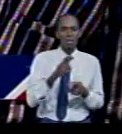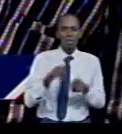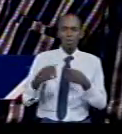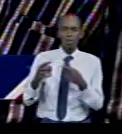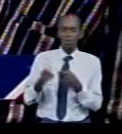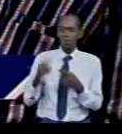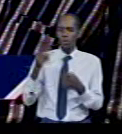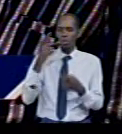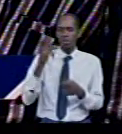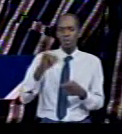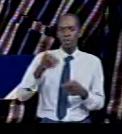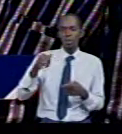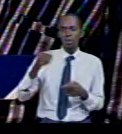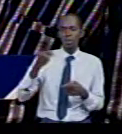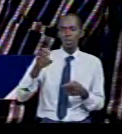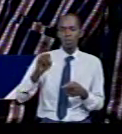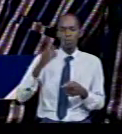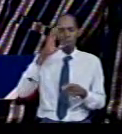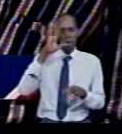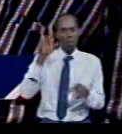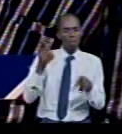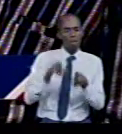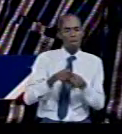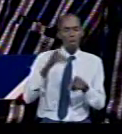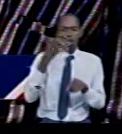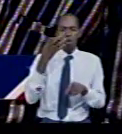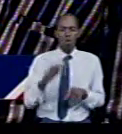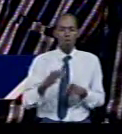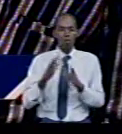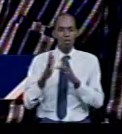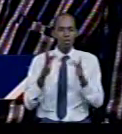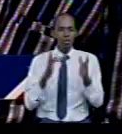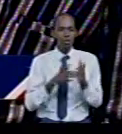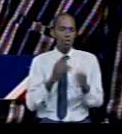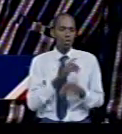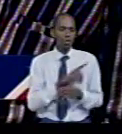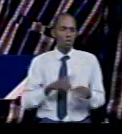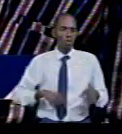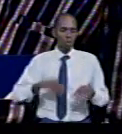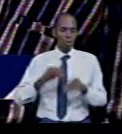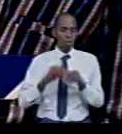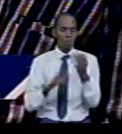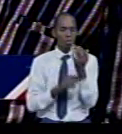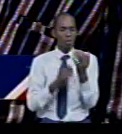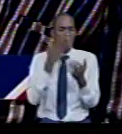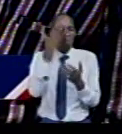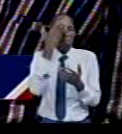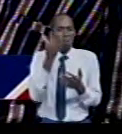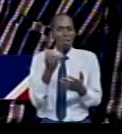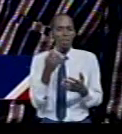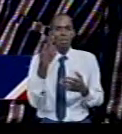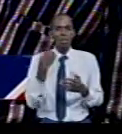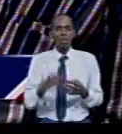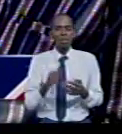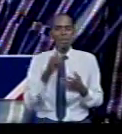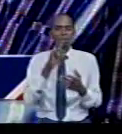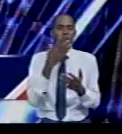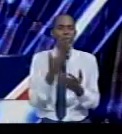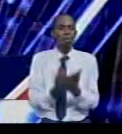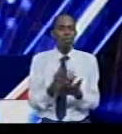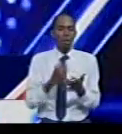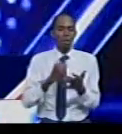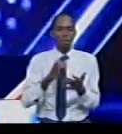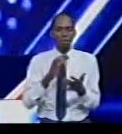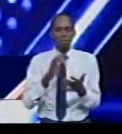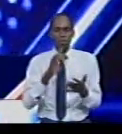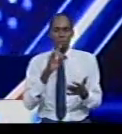brother of Jesus, of the Lord in the flesh. Why? The purpose, the evident purpose of